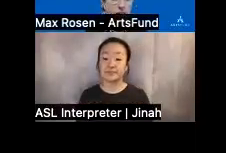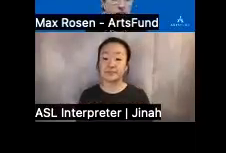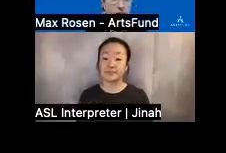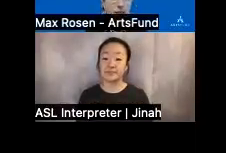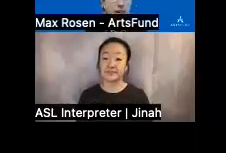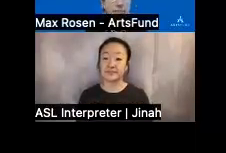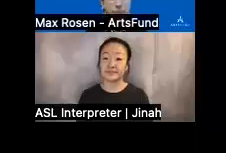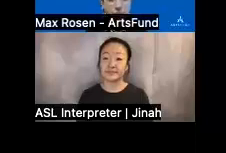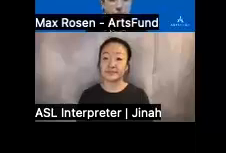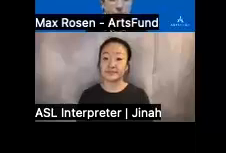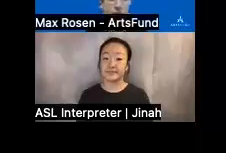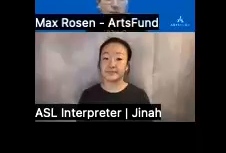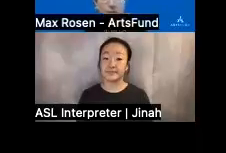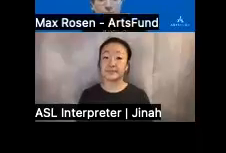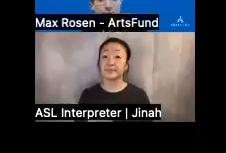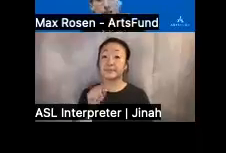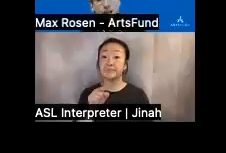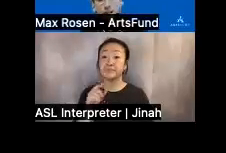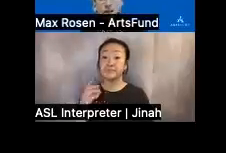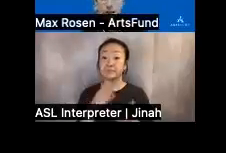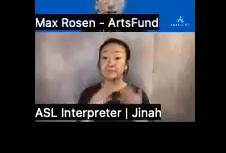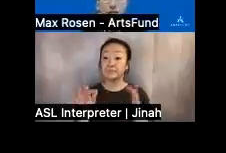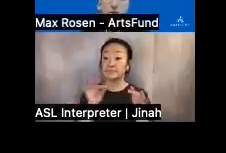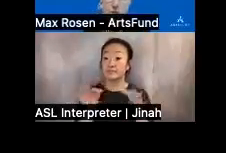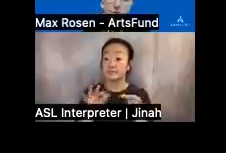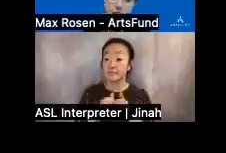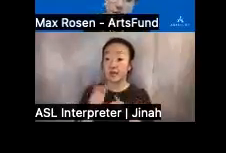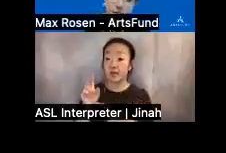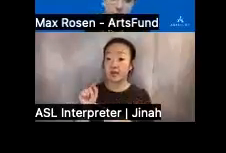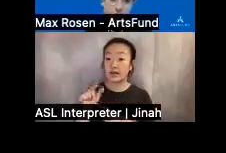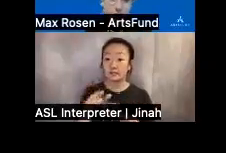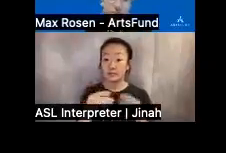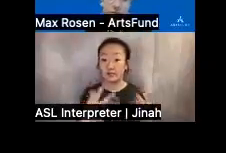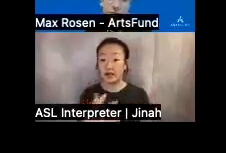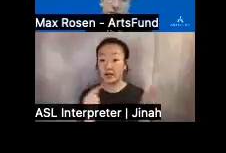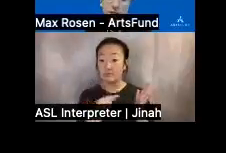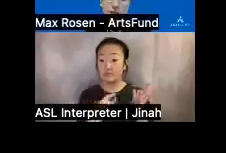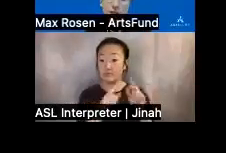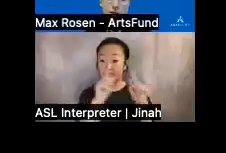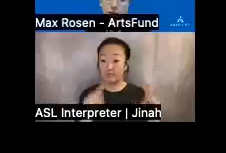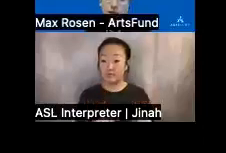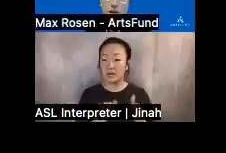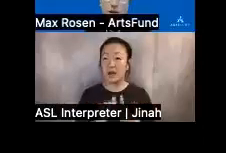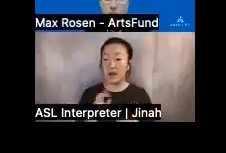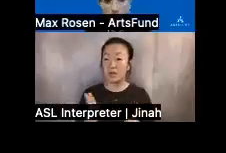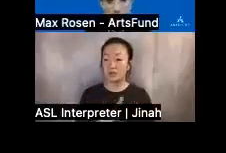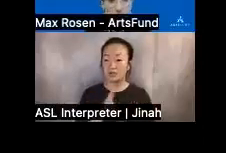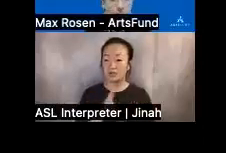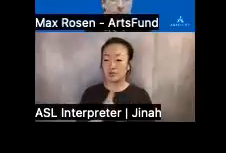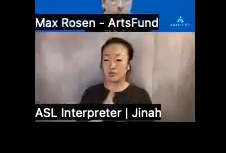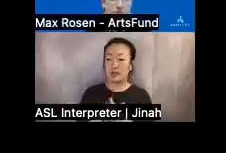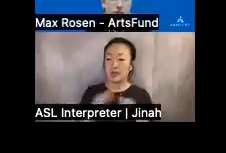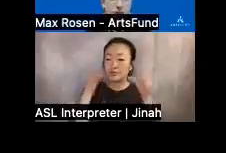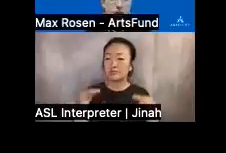And this part explains how the data that you provide in this form will be used to determine